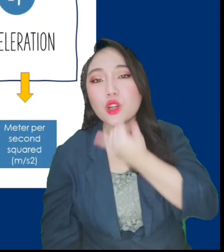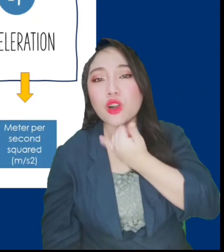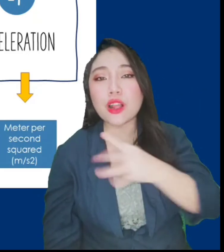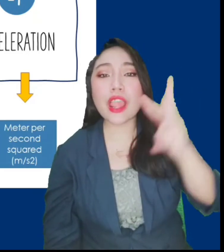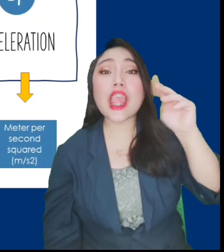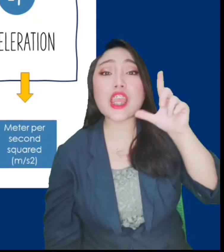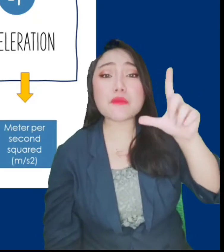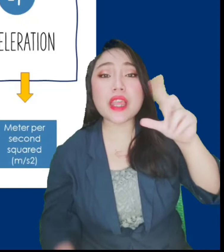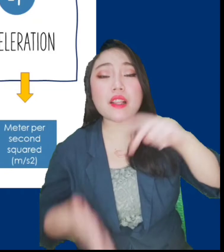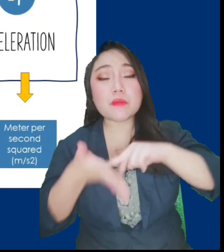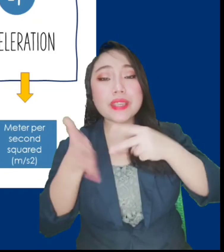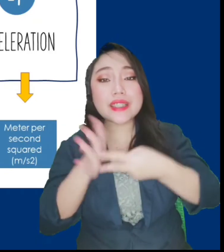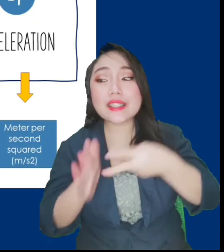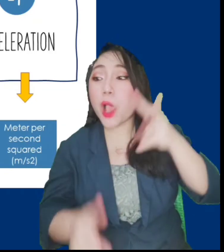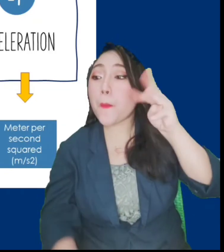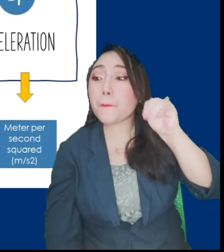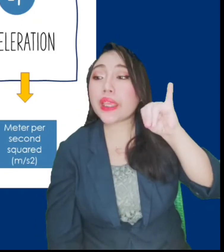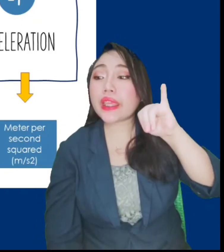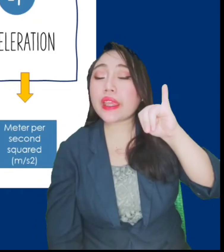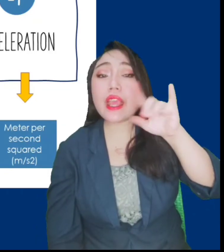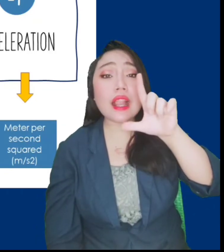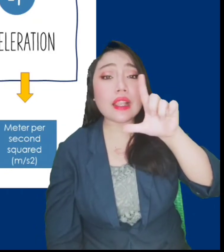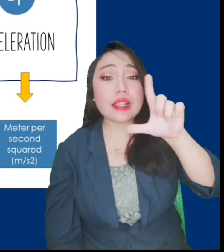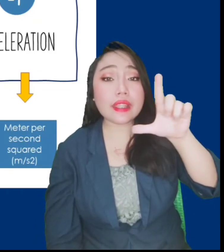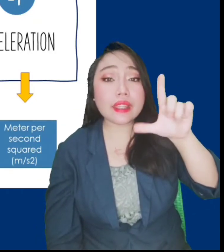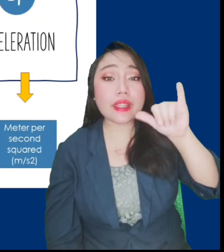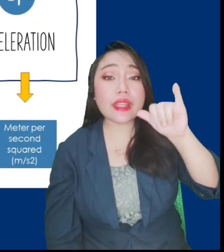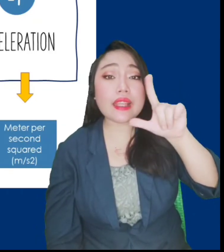Hey, it's not Mobile Legends, okay? ml means